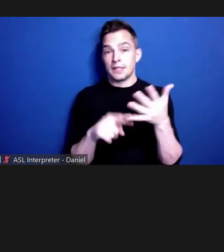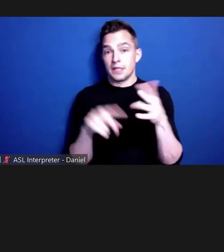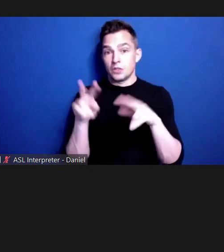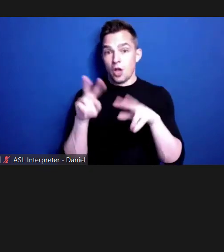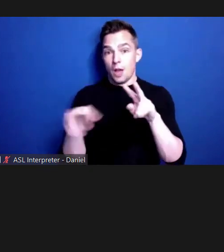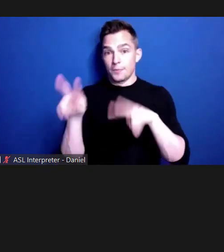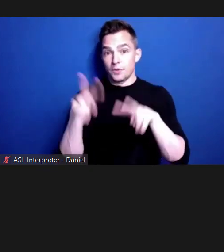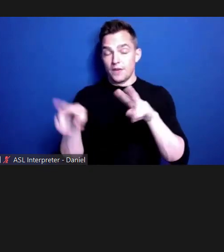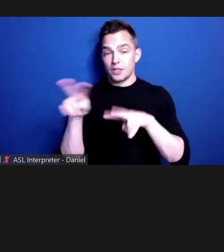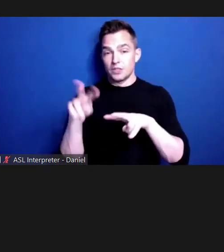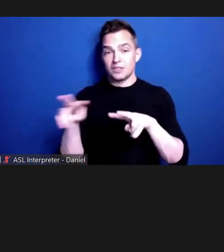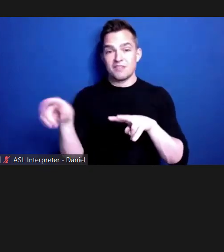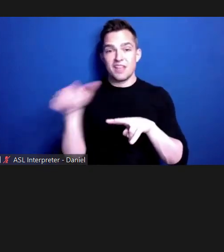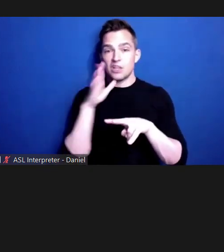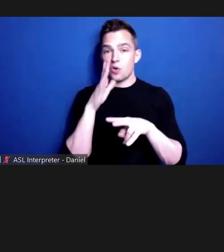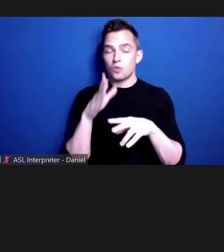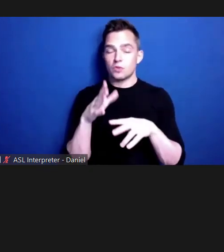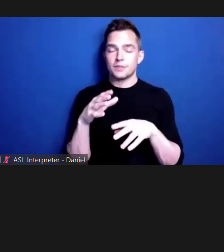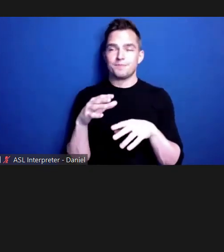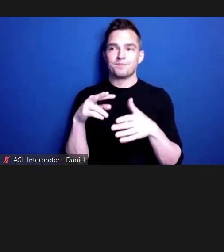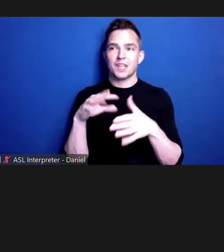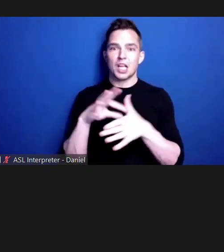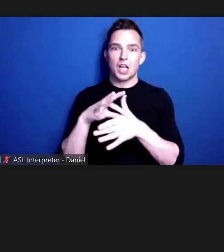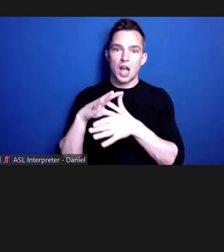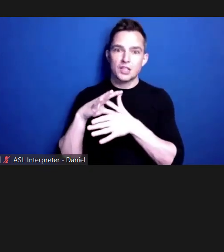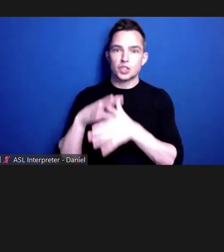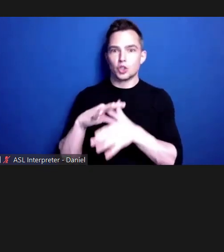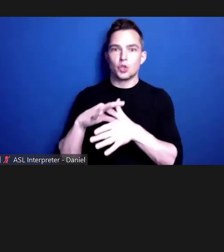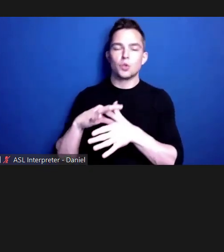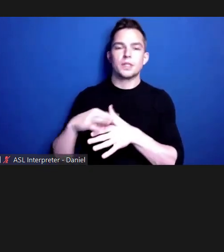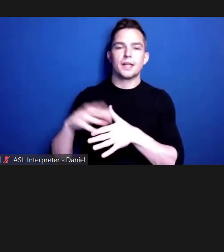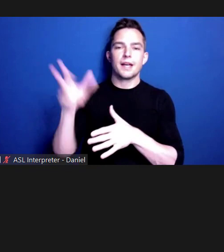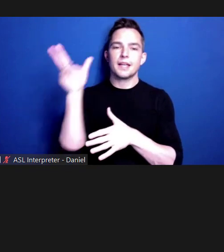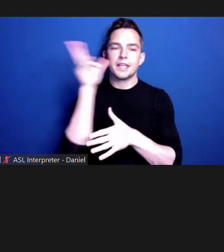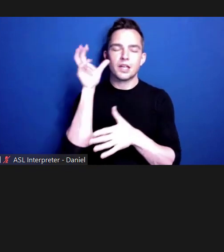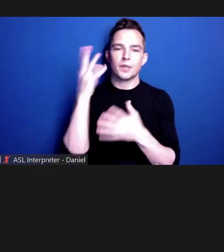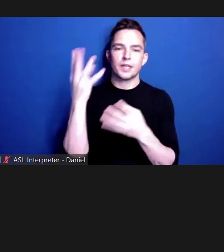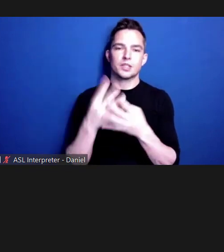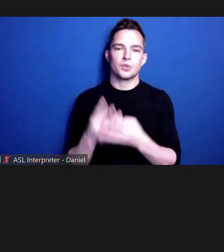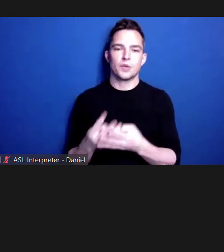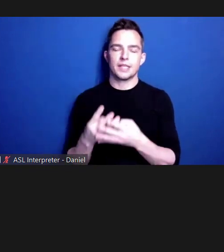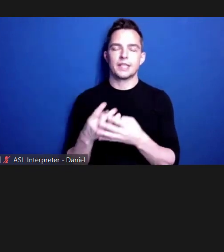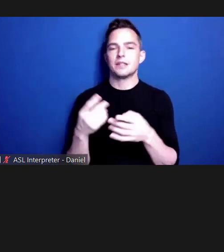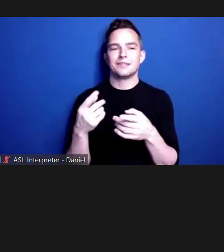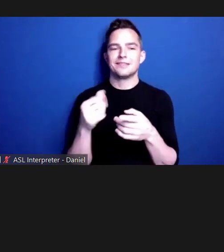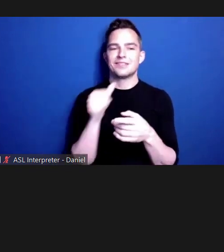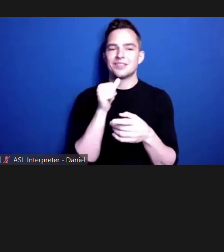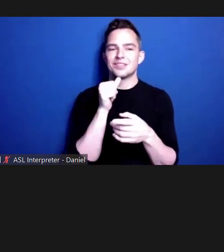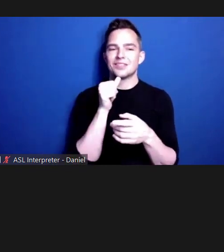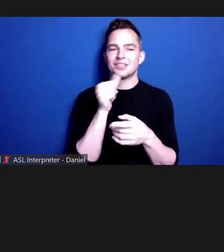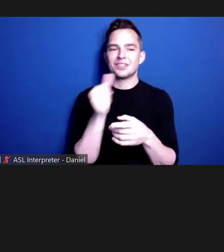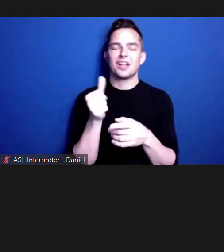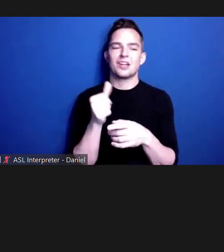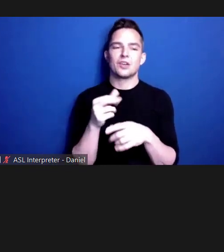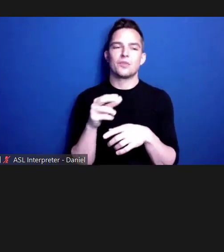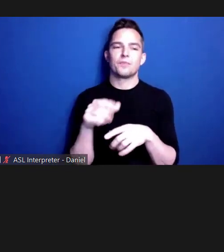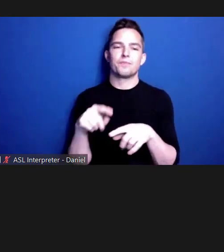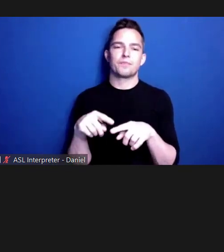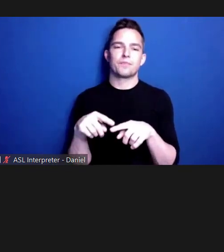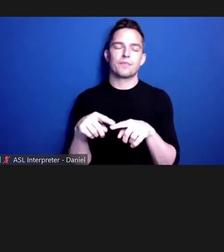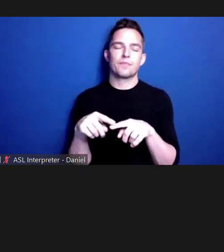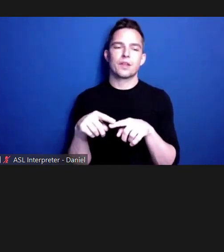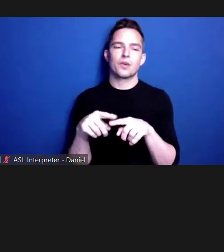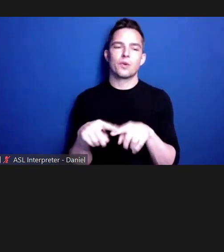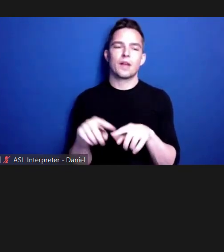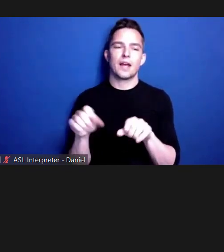observations, they don't constitute a hearing screening because they're far too crude and unreliable. And frankly, we can just